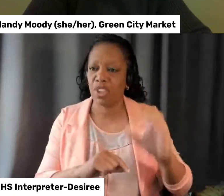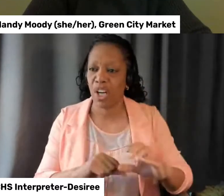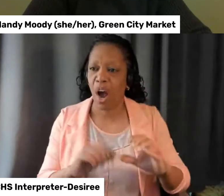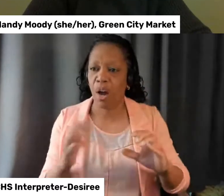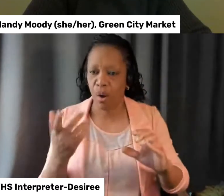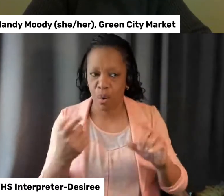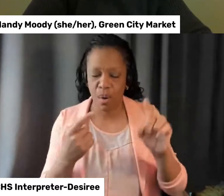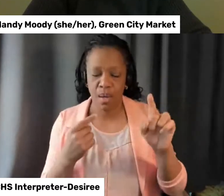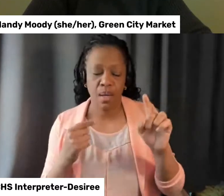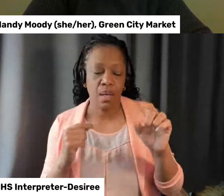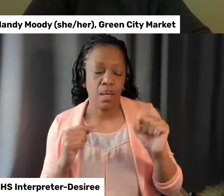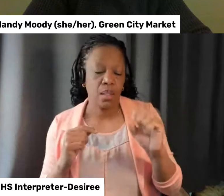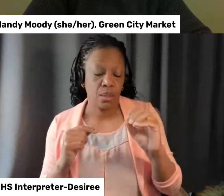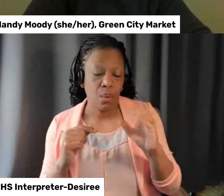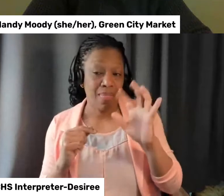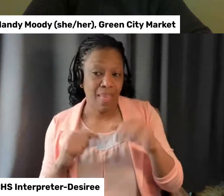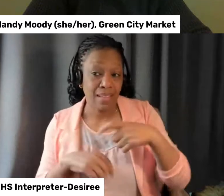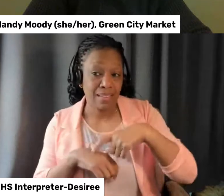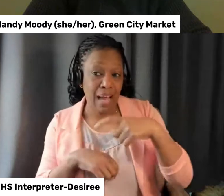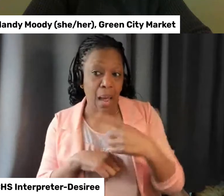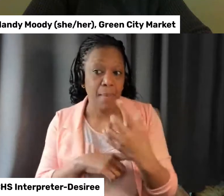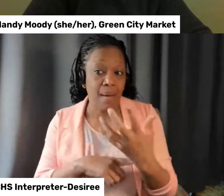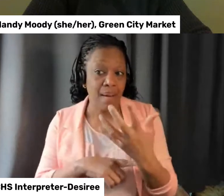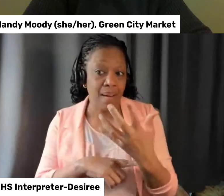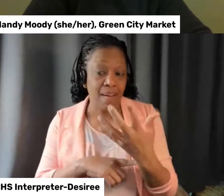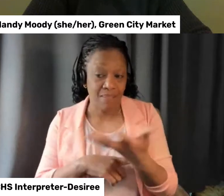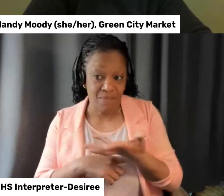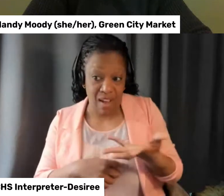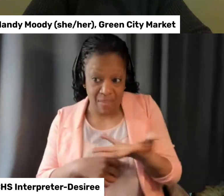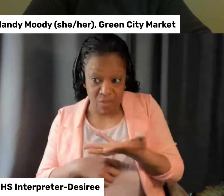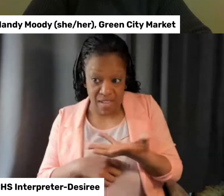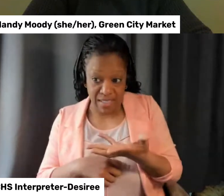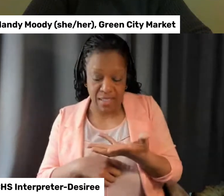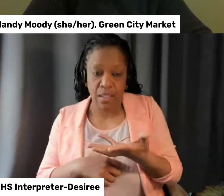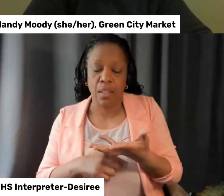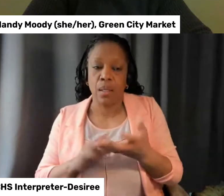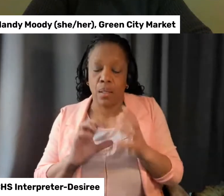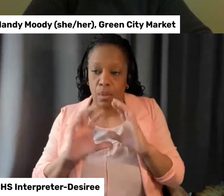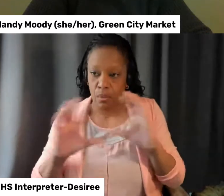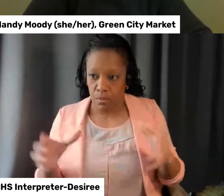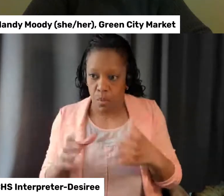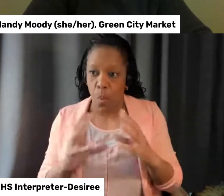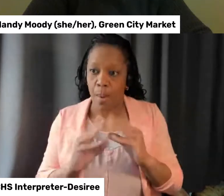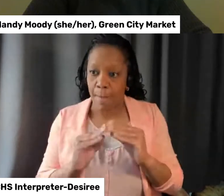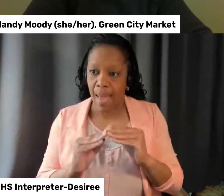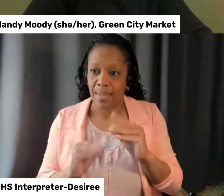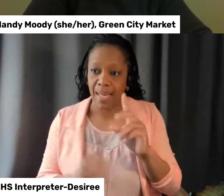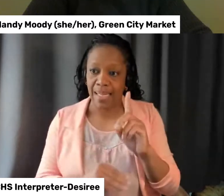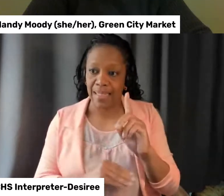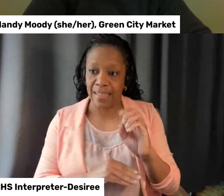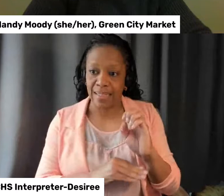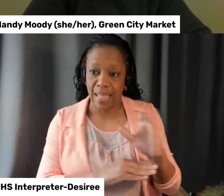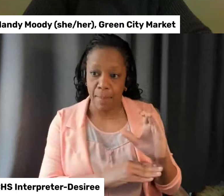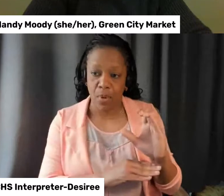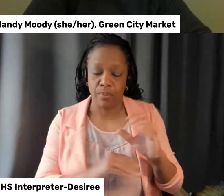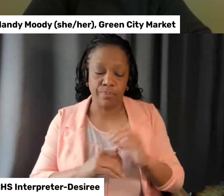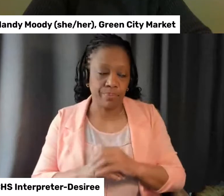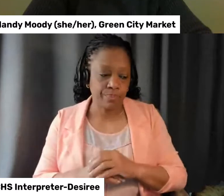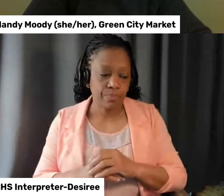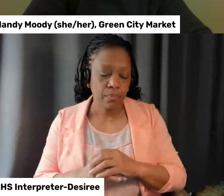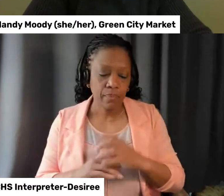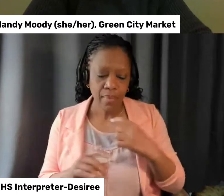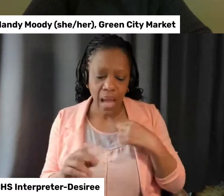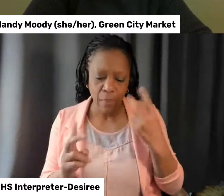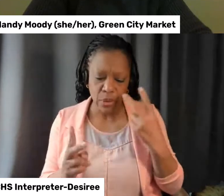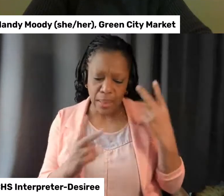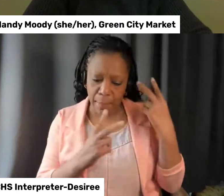And so 5 of us got together like in December. And I was looking back at my notes because we then decided we're just